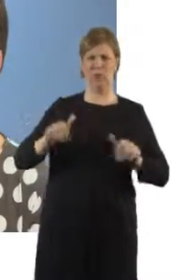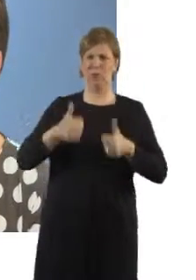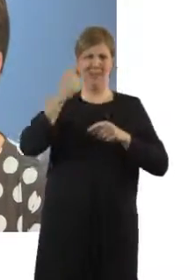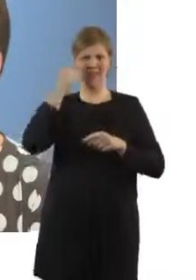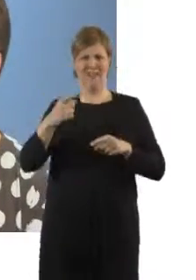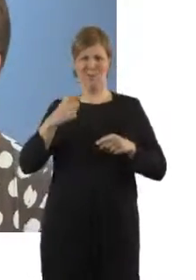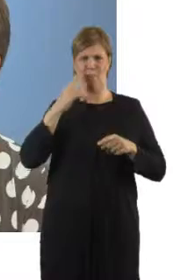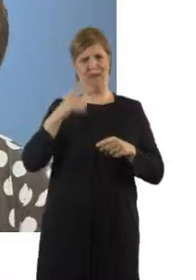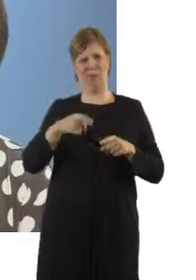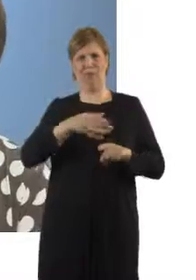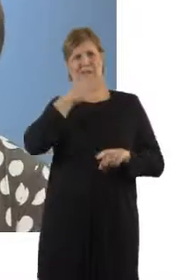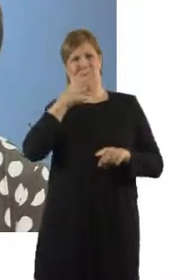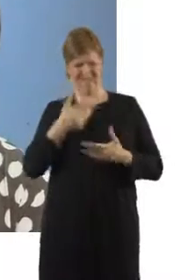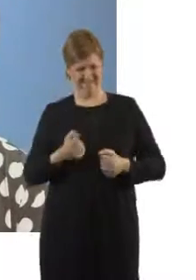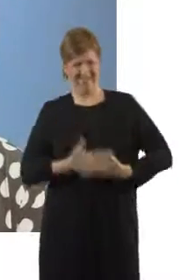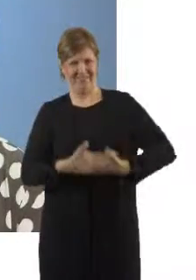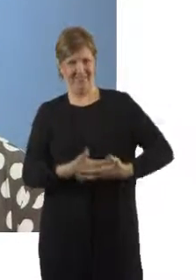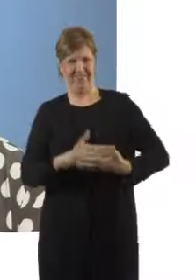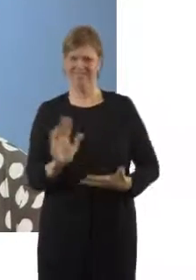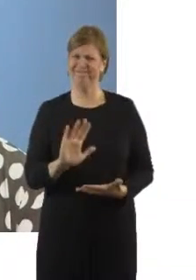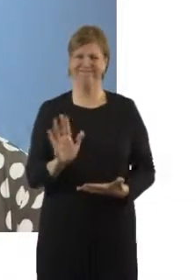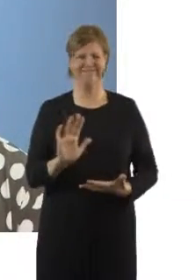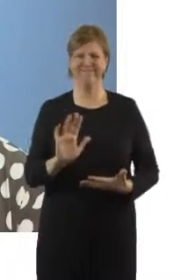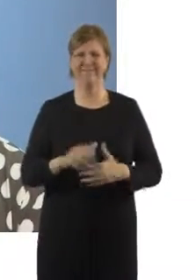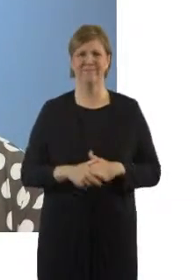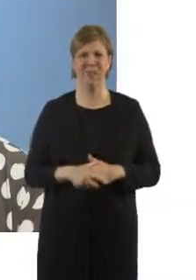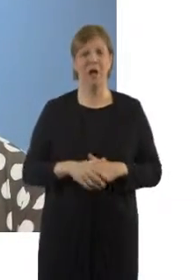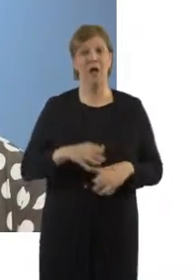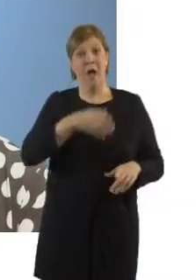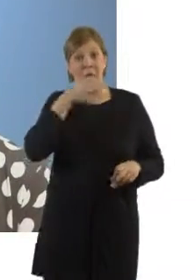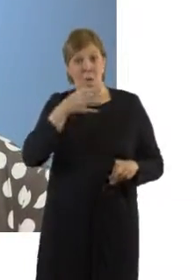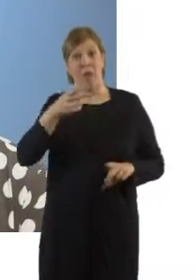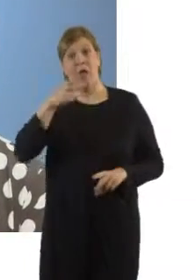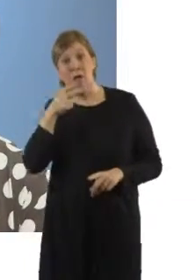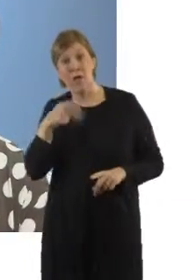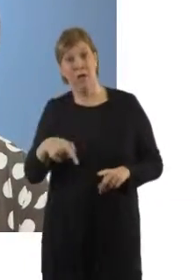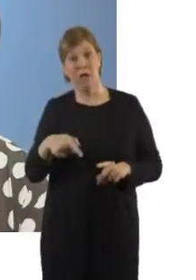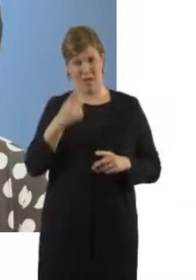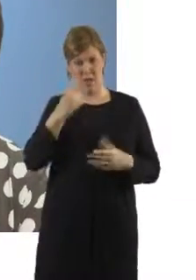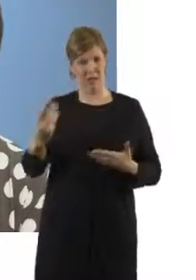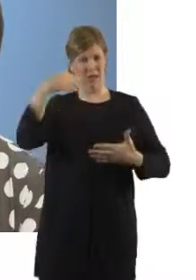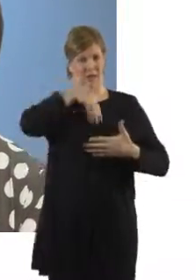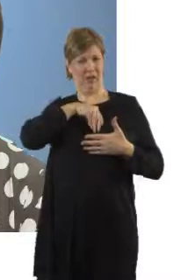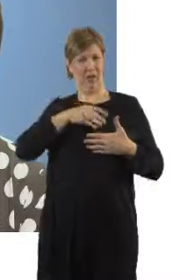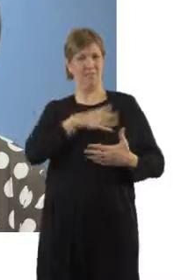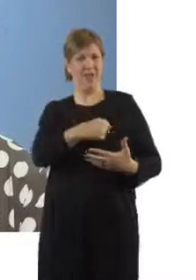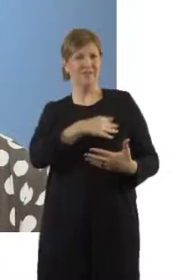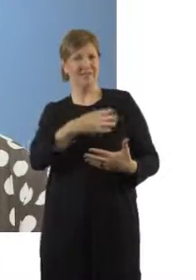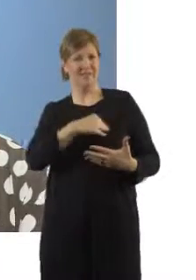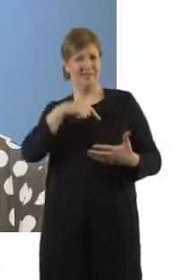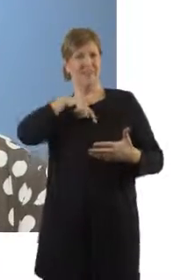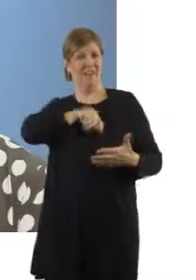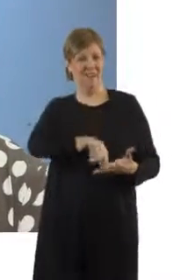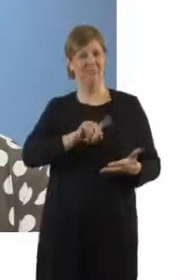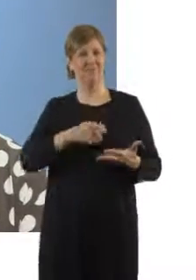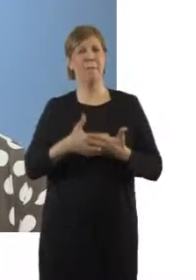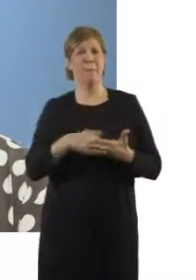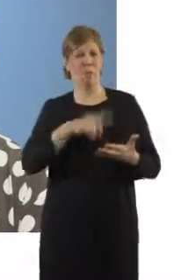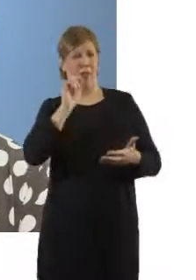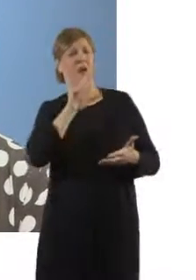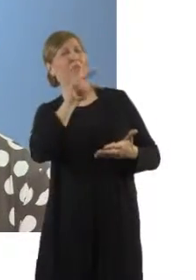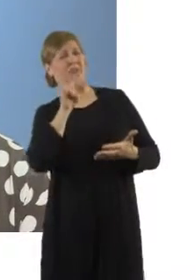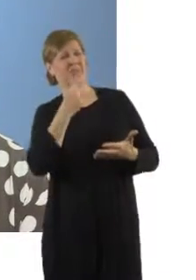baby. Also, alcohol and nicotine do pass through into the breast milk, and this can make the milk taste different to the baby and can cause the baby